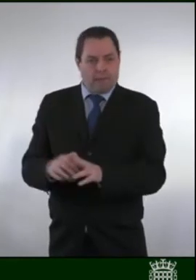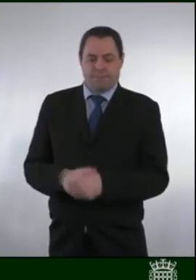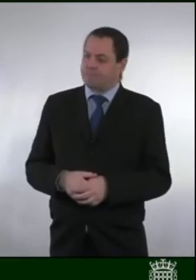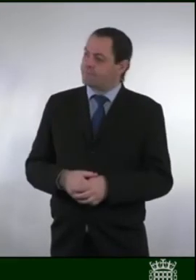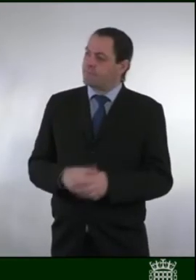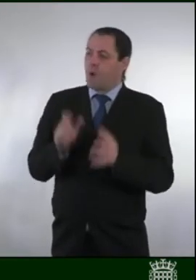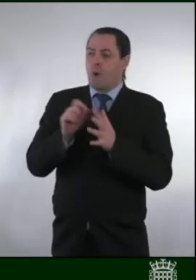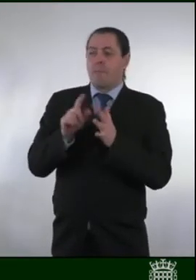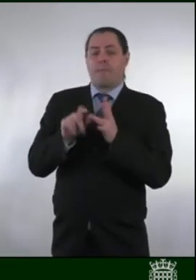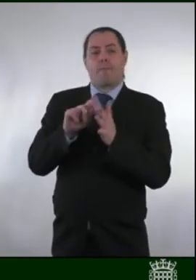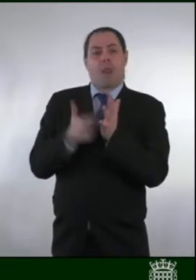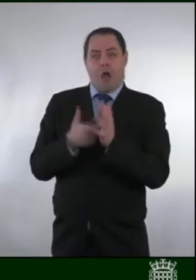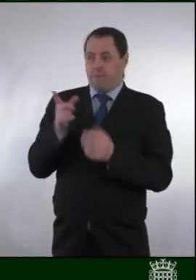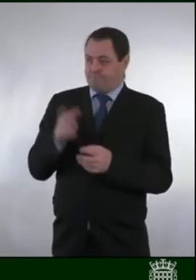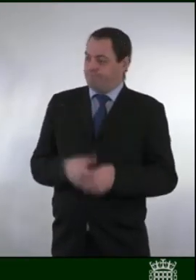Apsana.